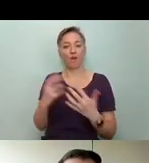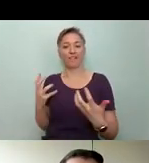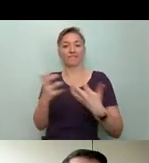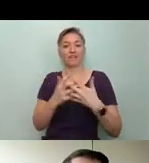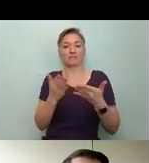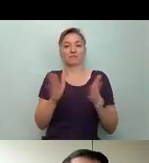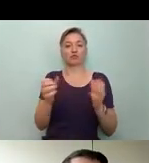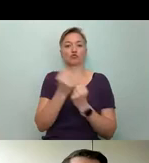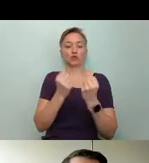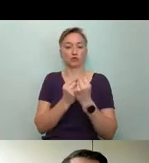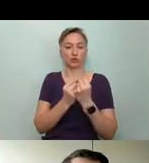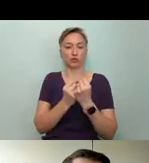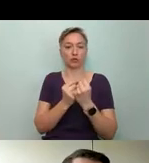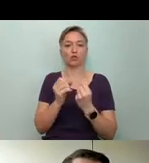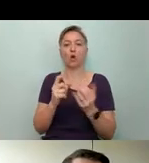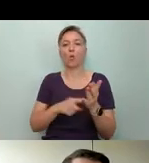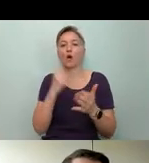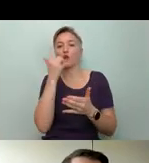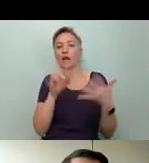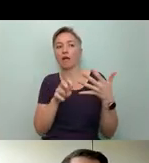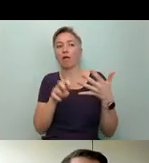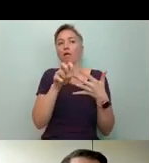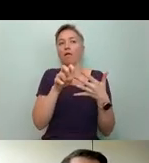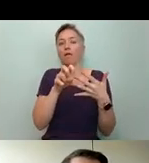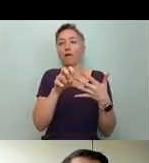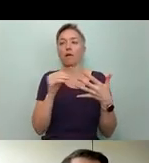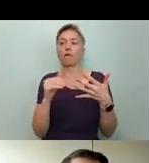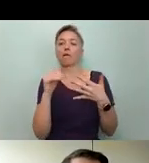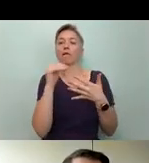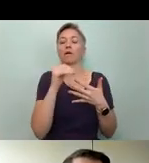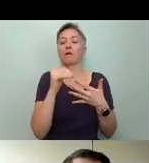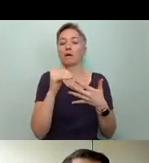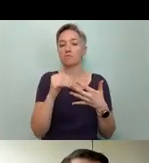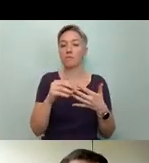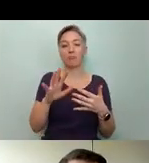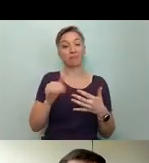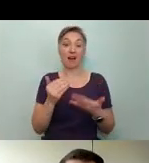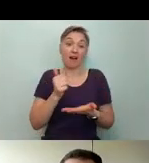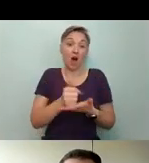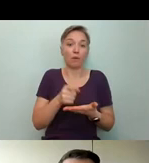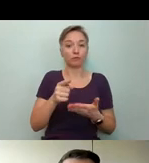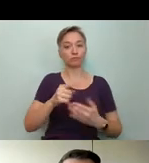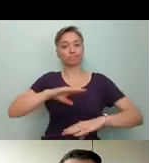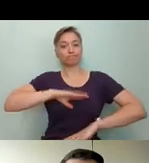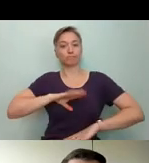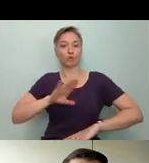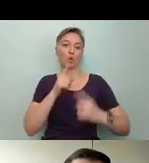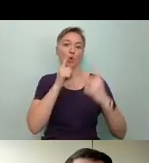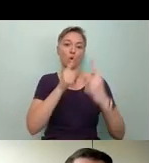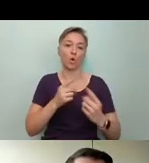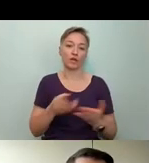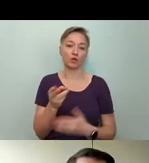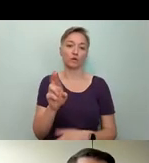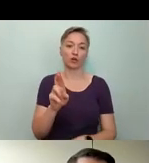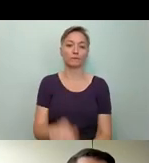and downstream roles can play an important part in you achieving your career goals over the course of time at U of R.